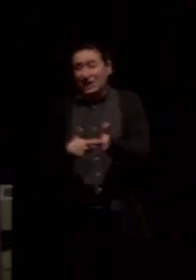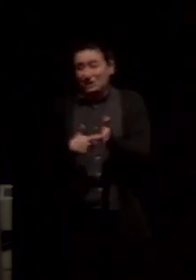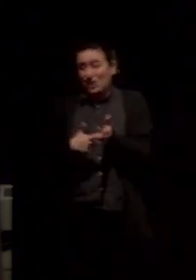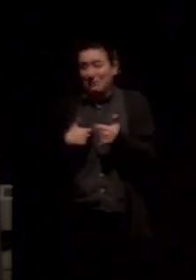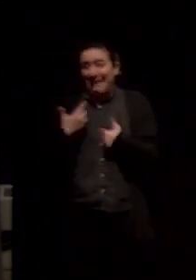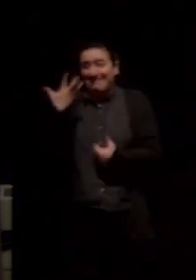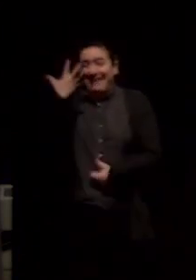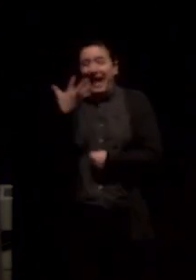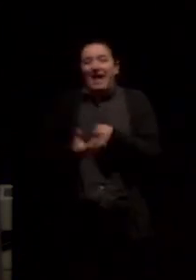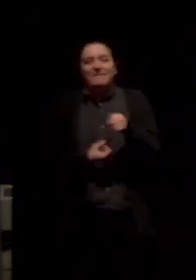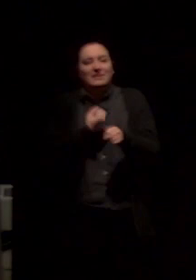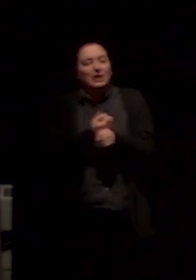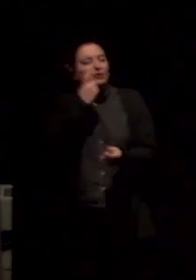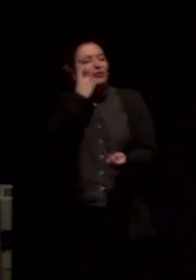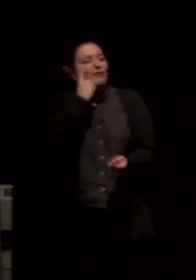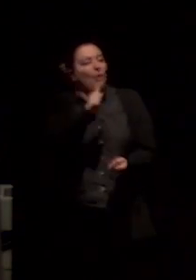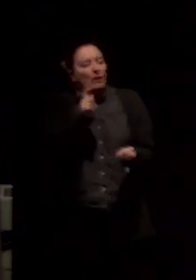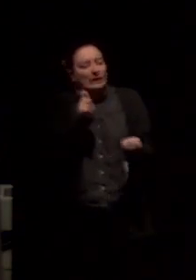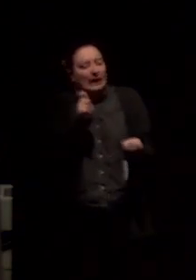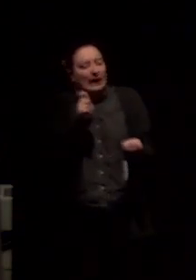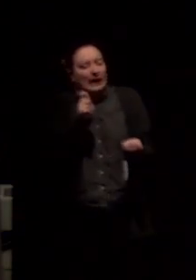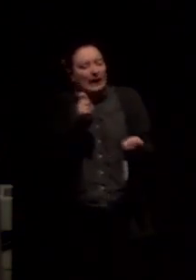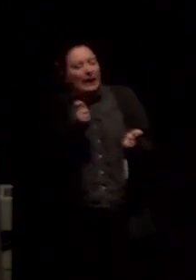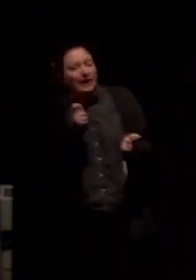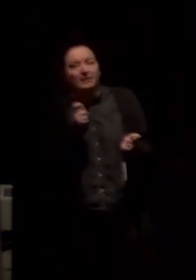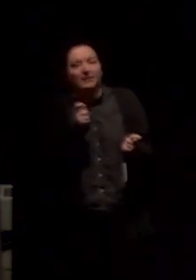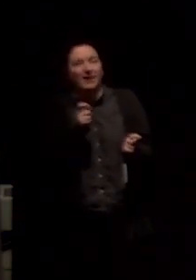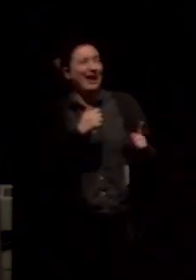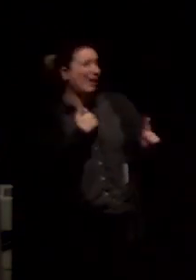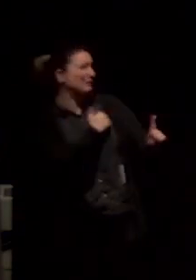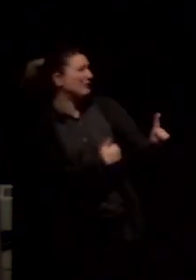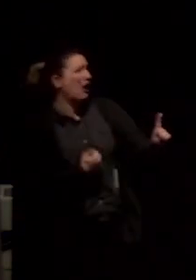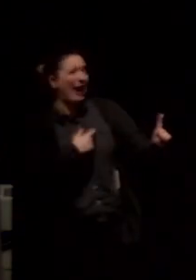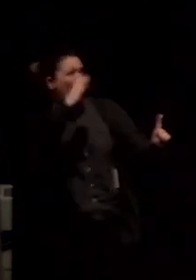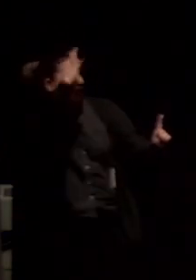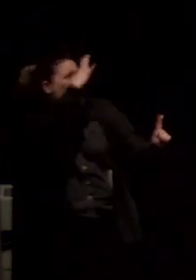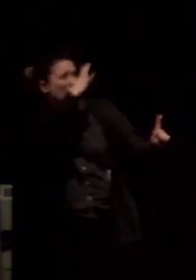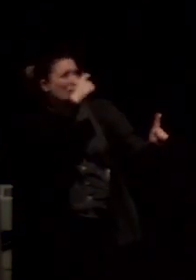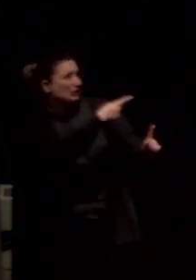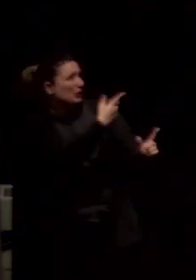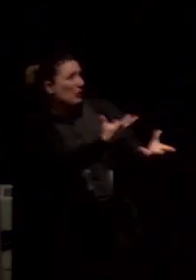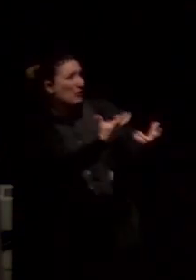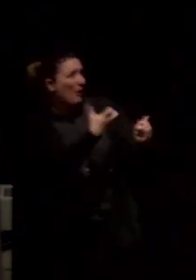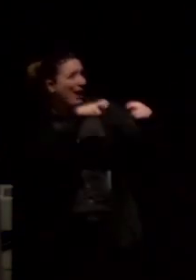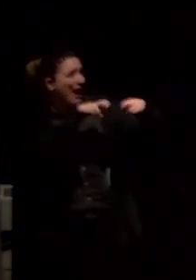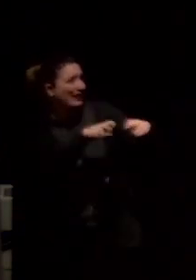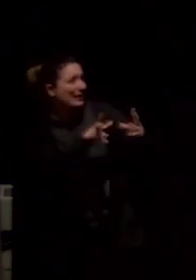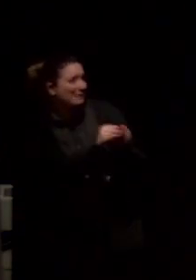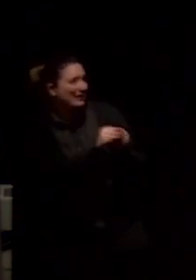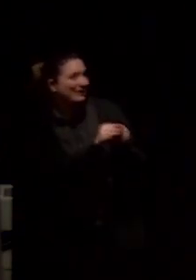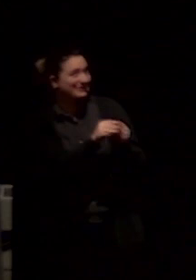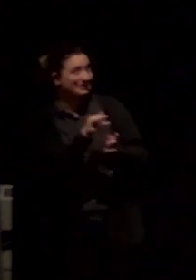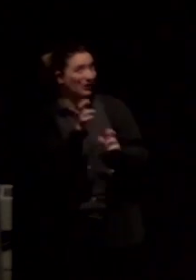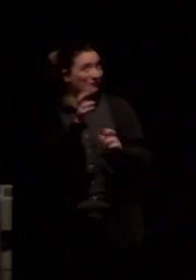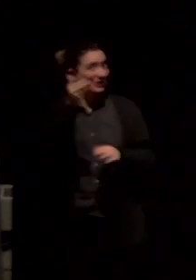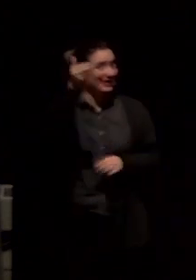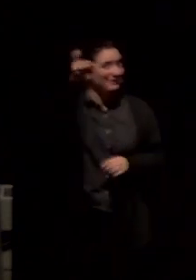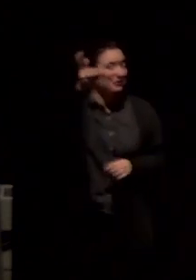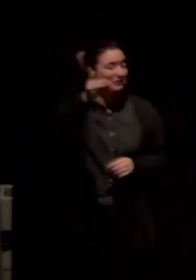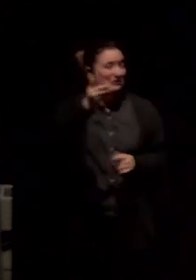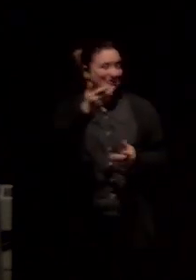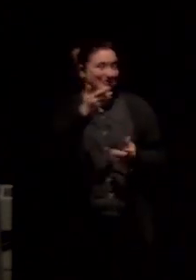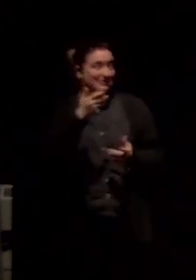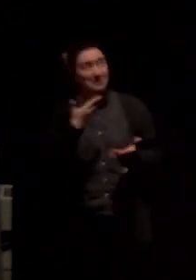And I'm sorry, I didn't know about you requesting a meeting. But hopefully you'll get one soon. And if there's any way I can help.